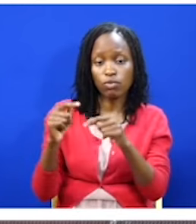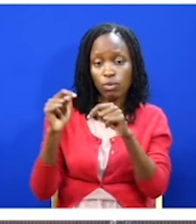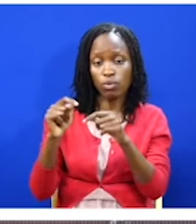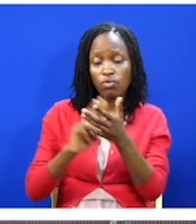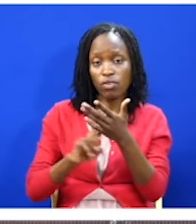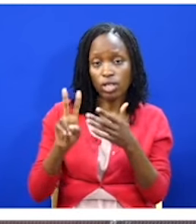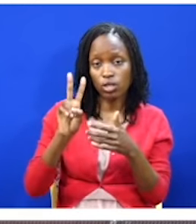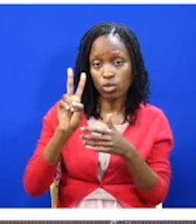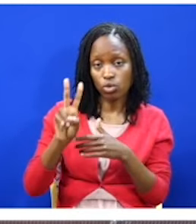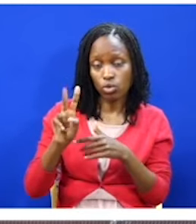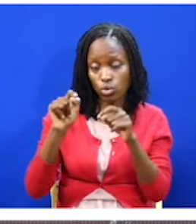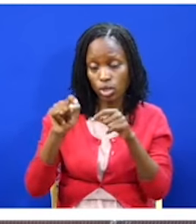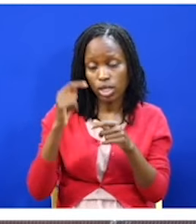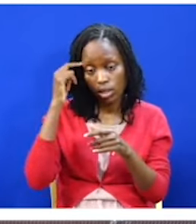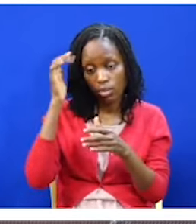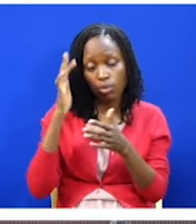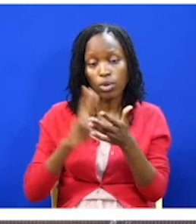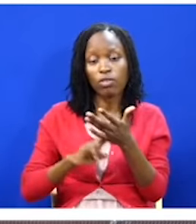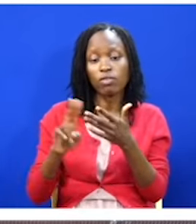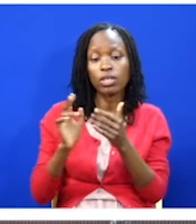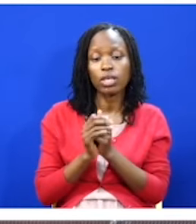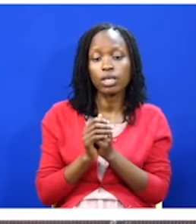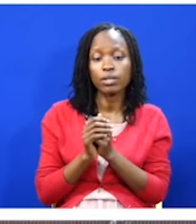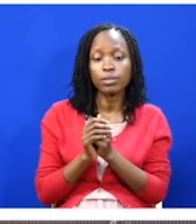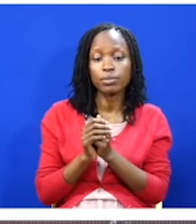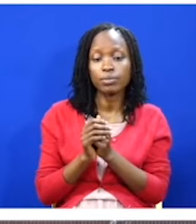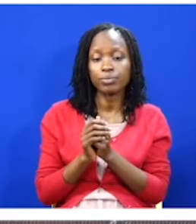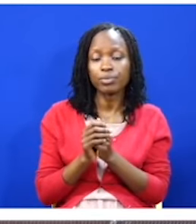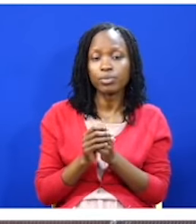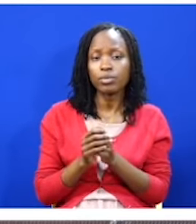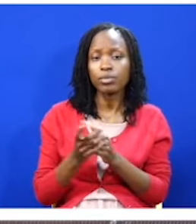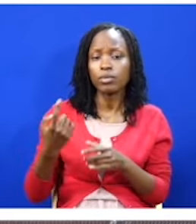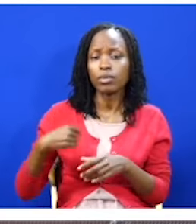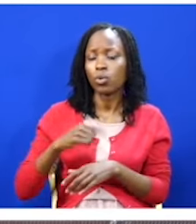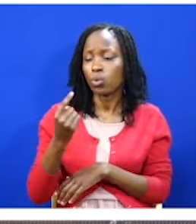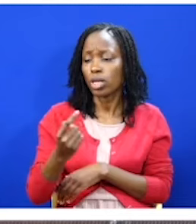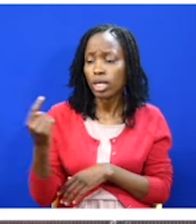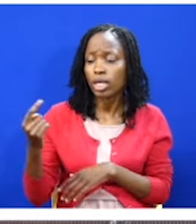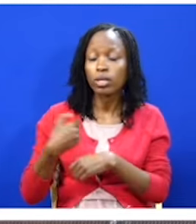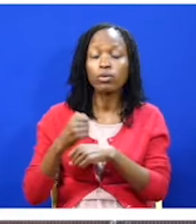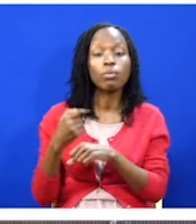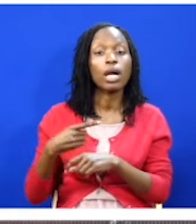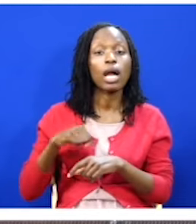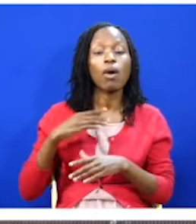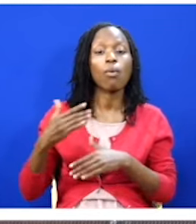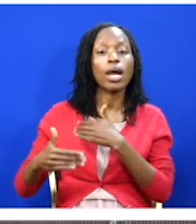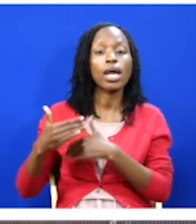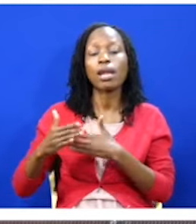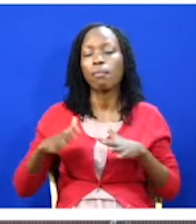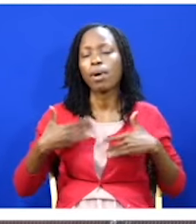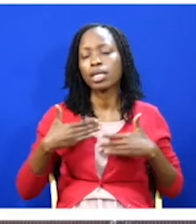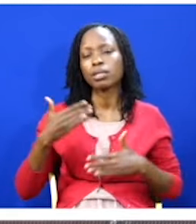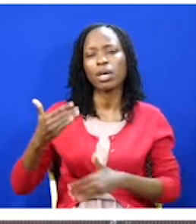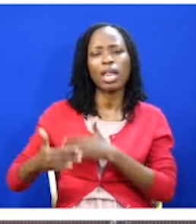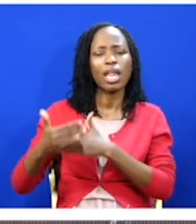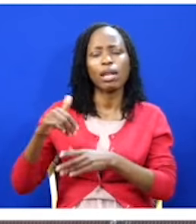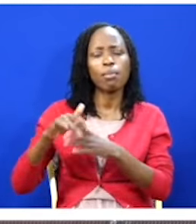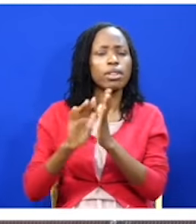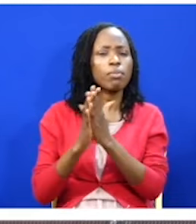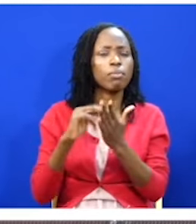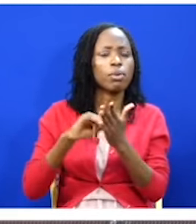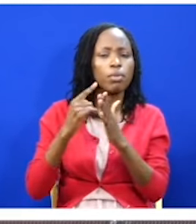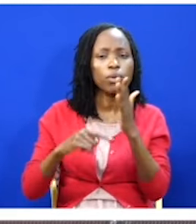verse 2 in our memory verse that each of us are to please our neighbor. Now, who is our neighbor? Our neighbor